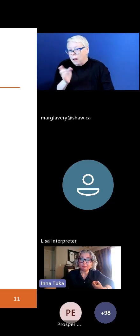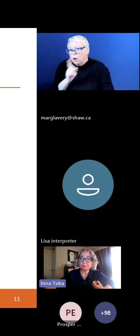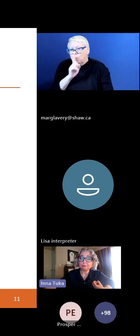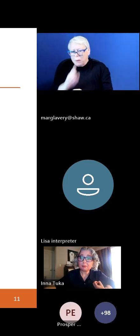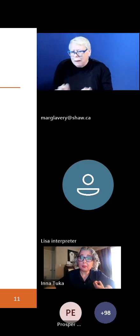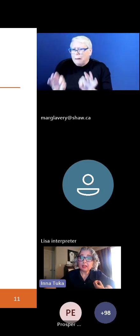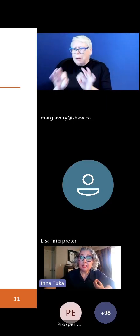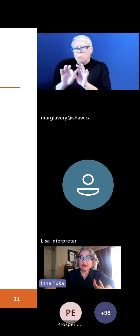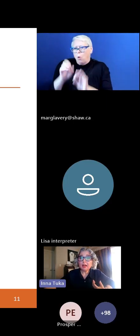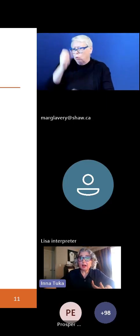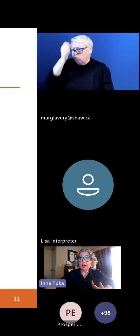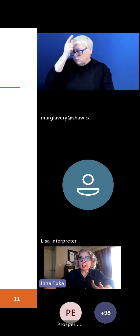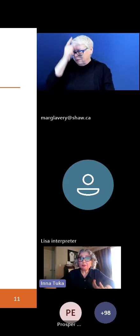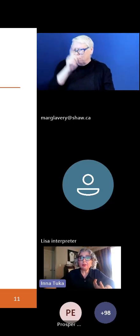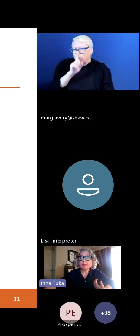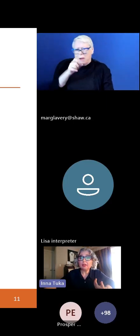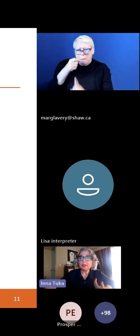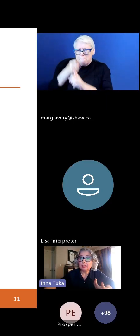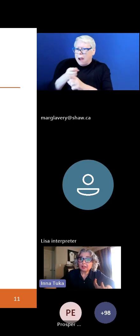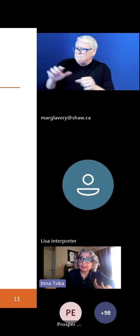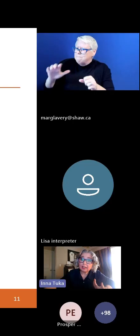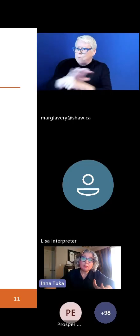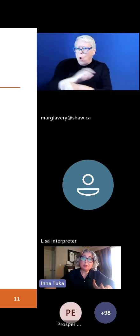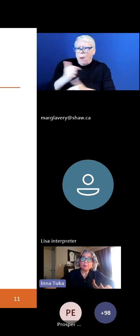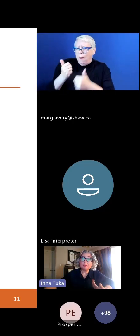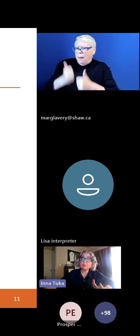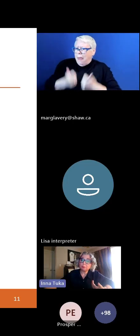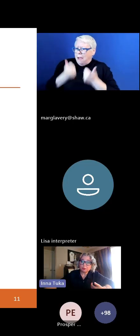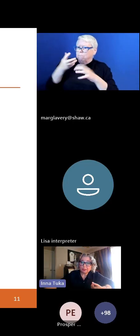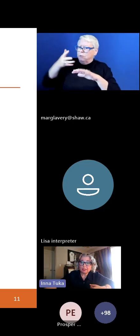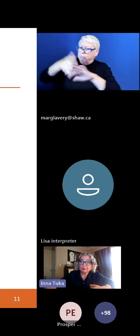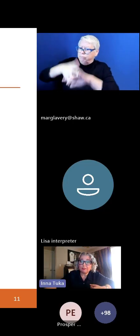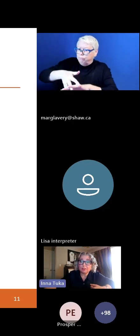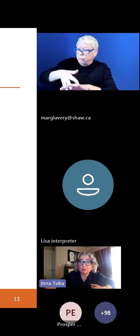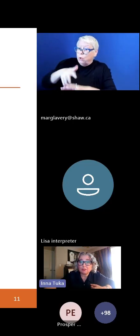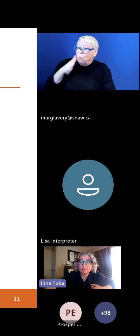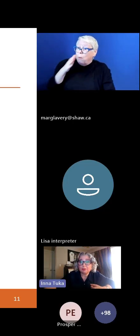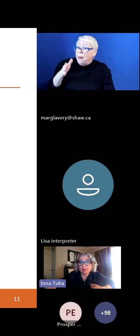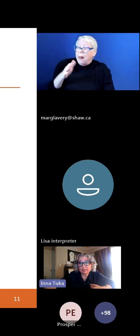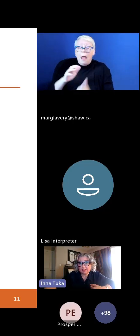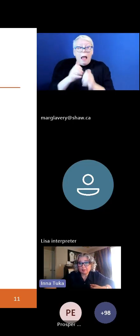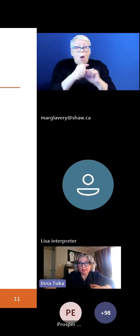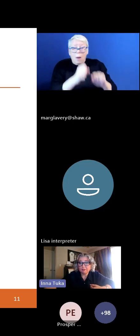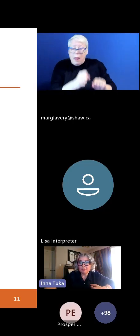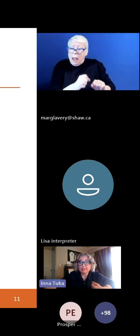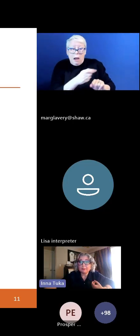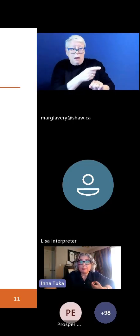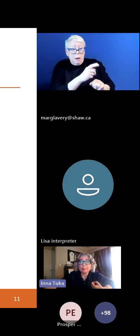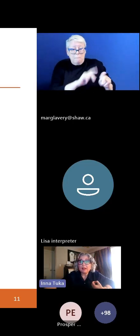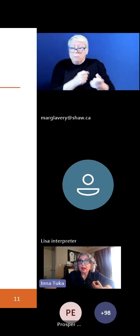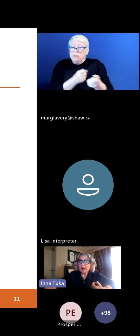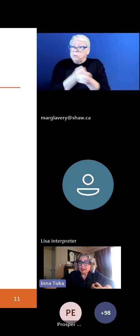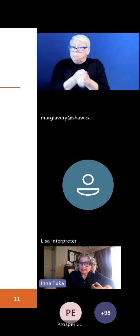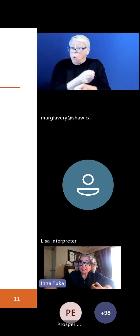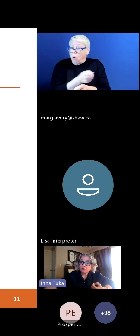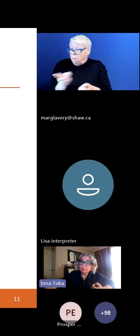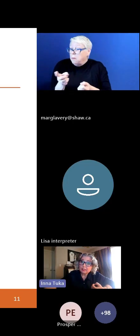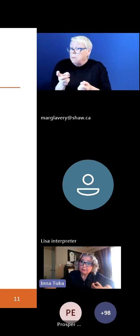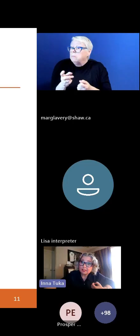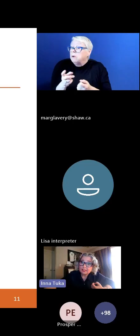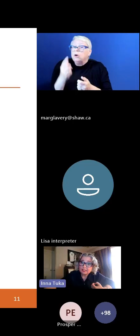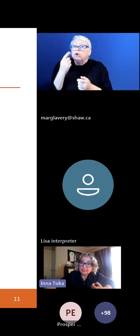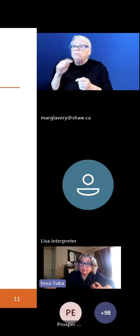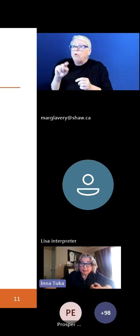understand. How can people support individuals to access benefits? Access